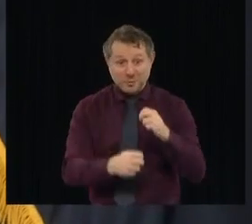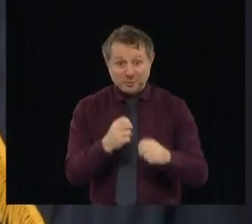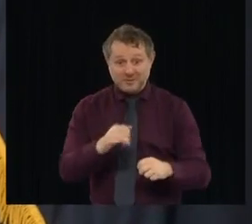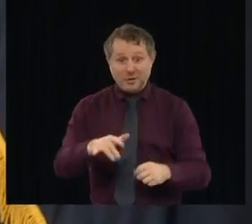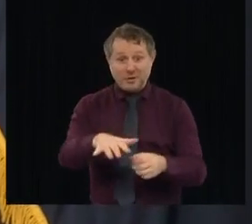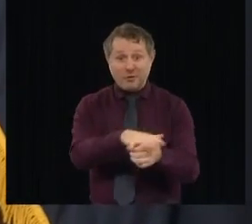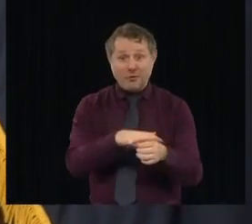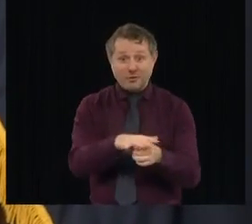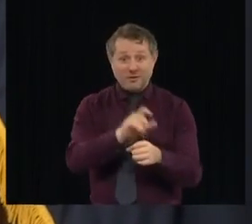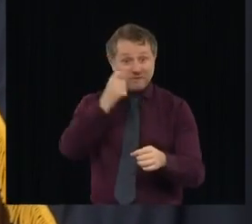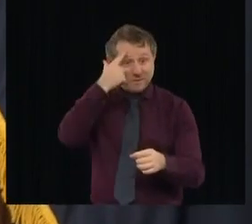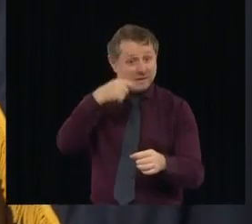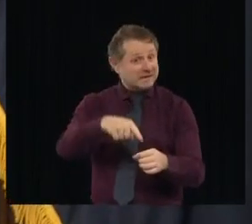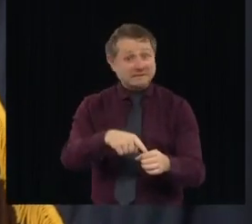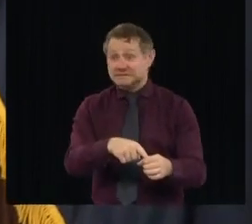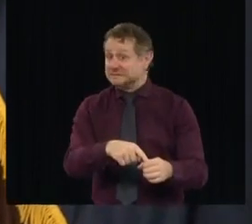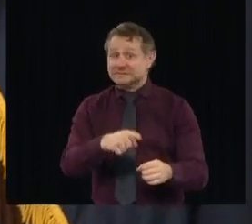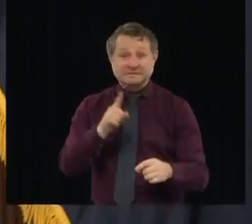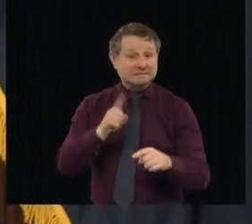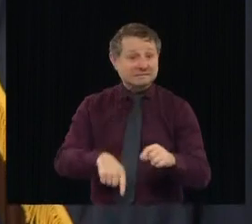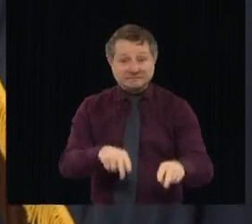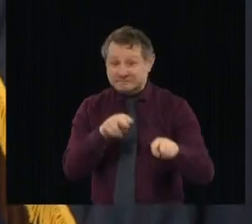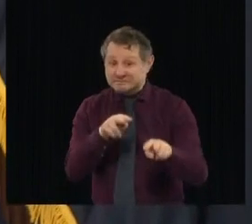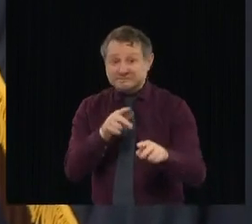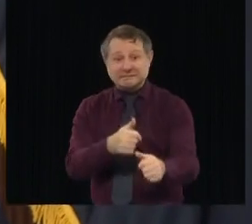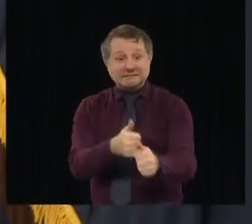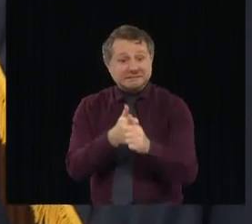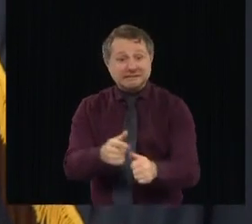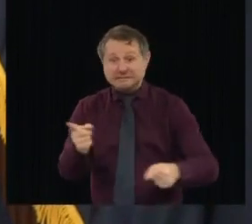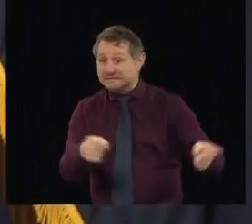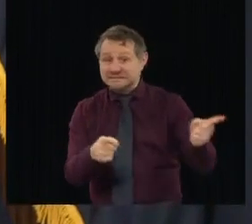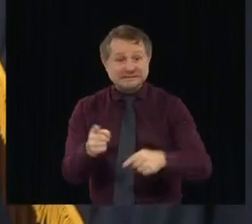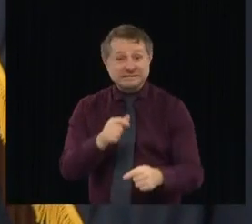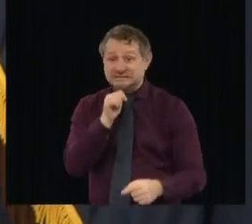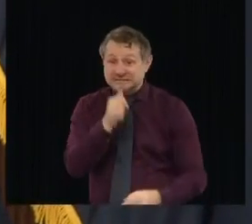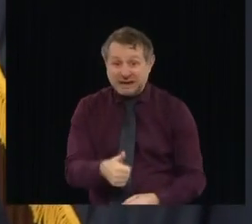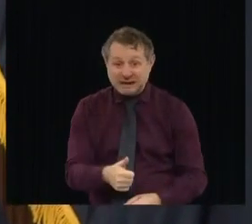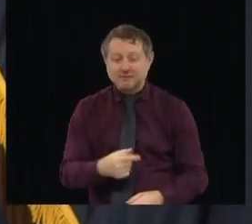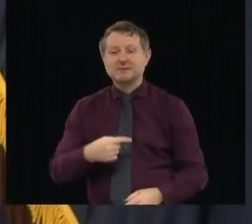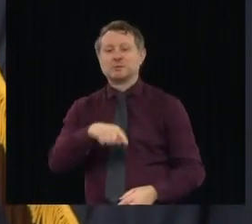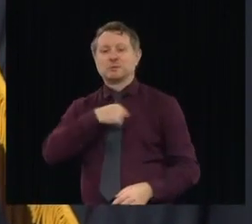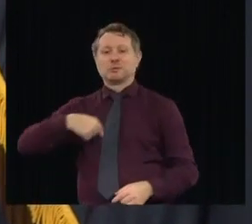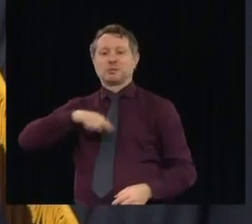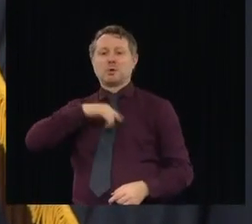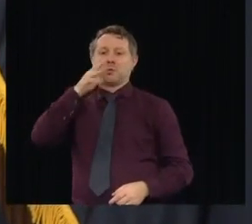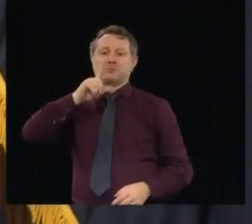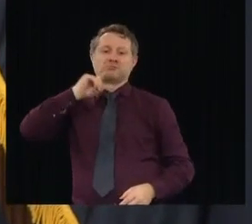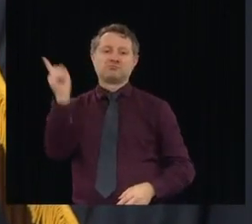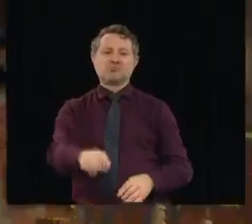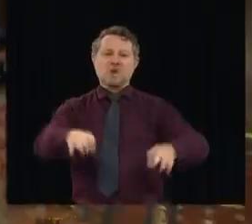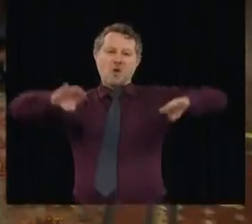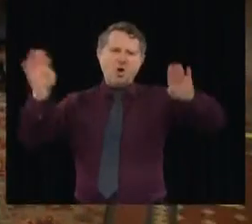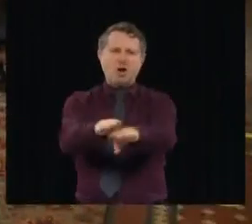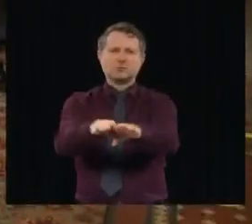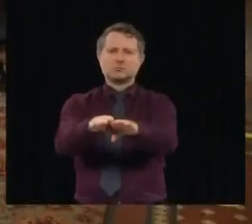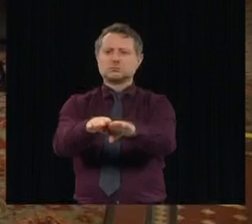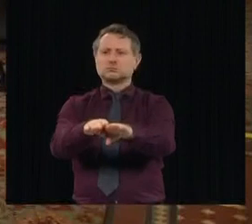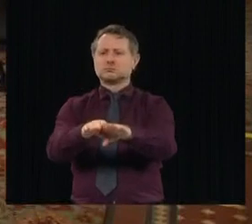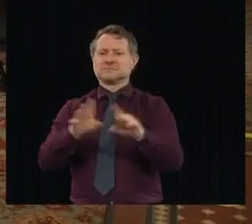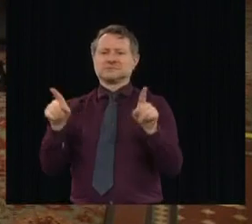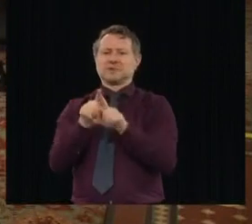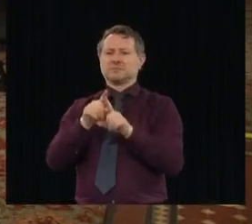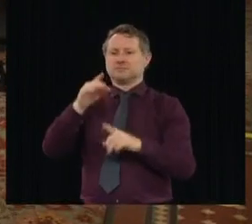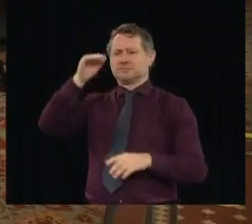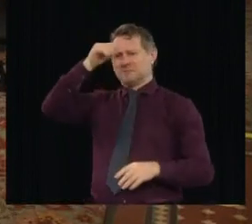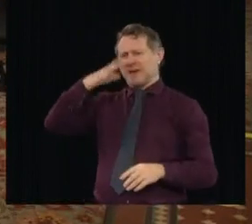not enforce those regulations, we will close those beaches immediately. Did you feel like Governor Murphy kind of forced your